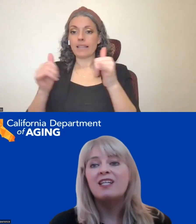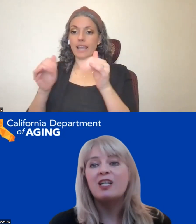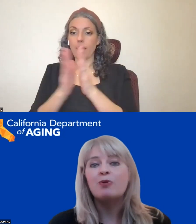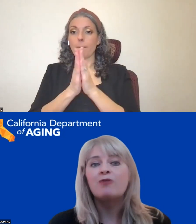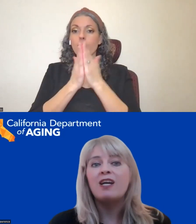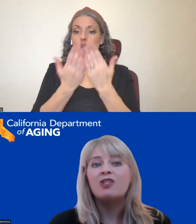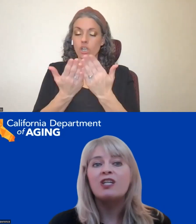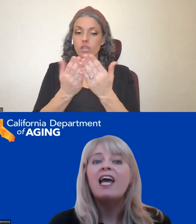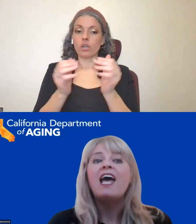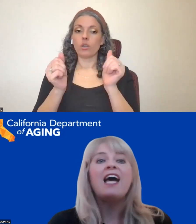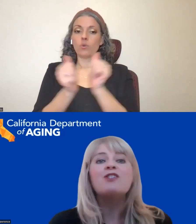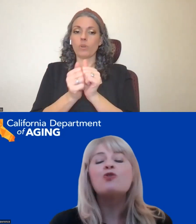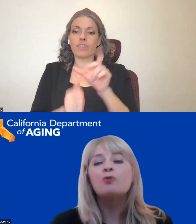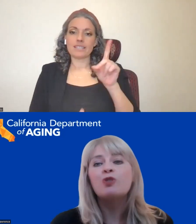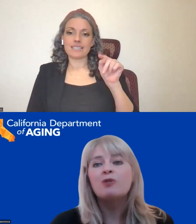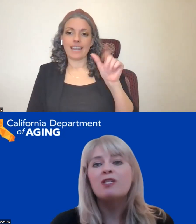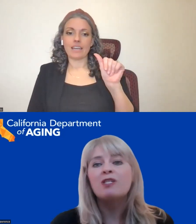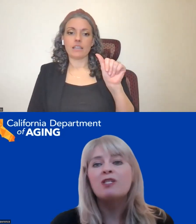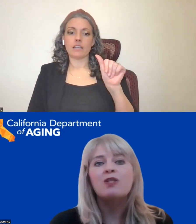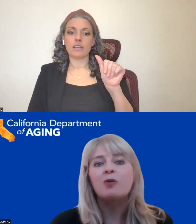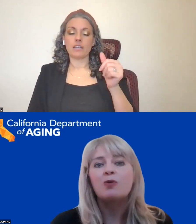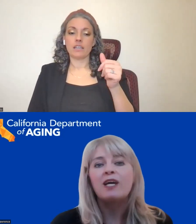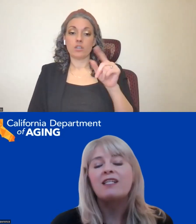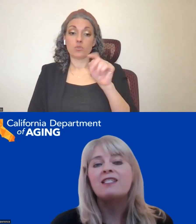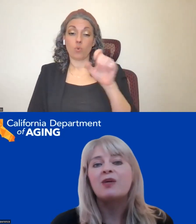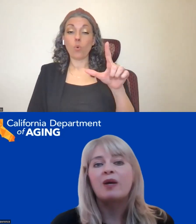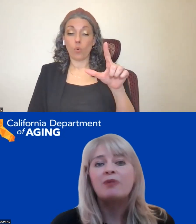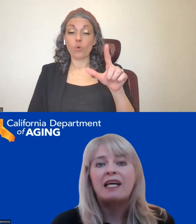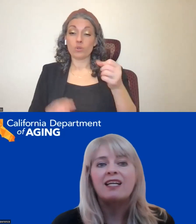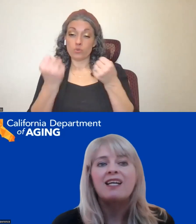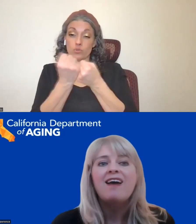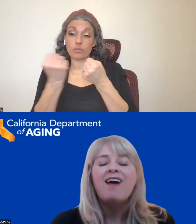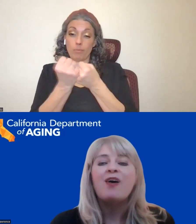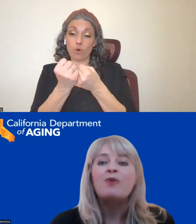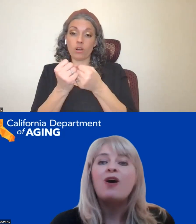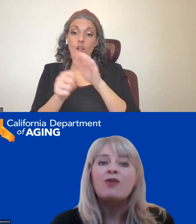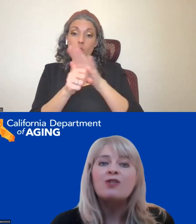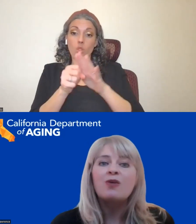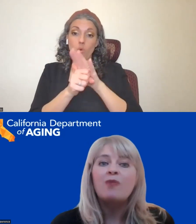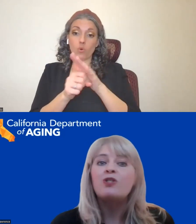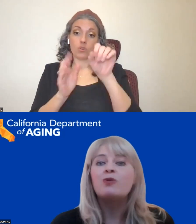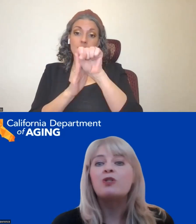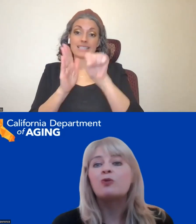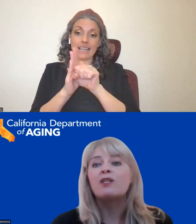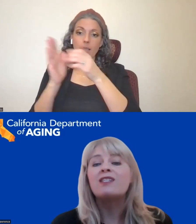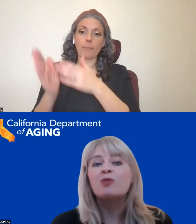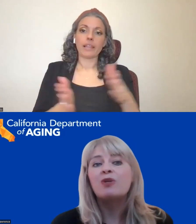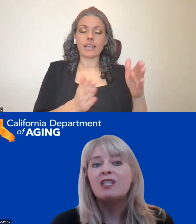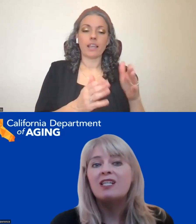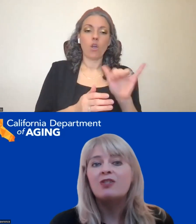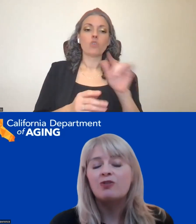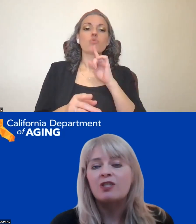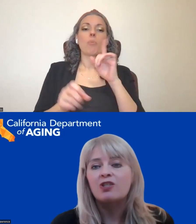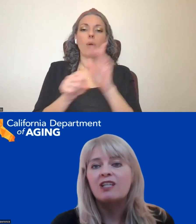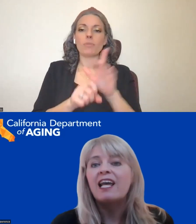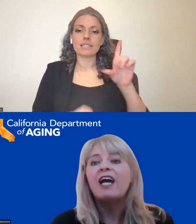with the data dashboard for aging as a tool to assist with local and statewide planning. We also want to ensure